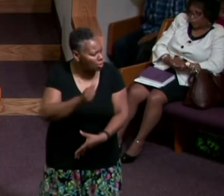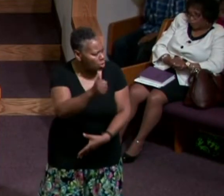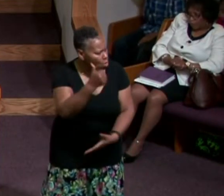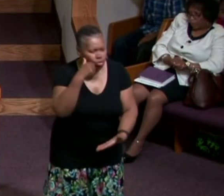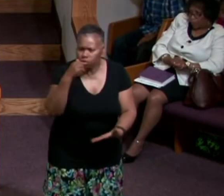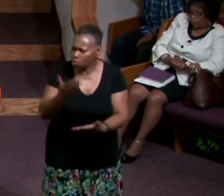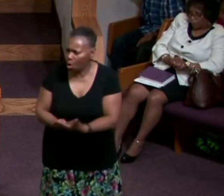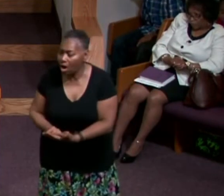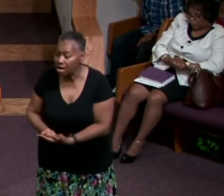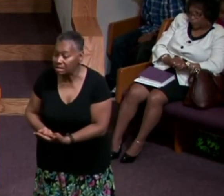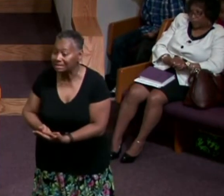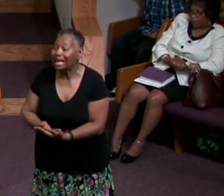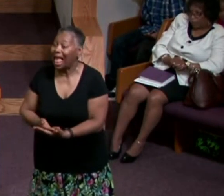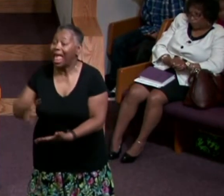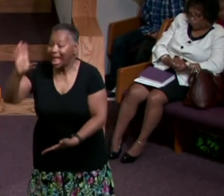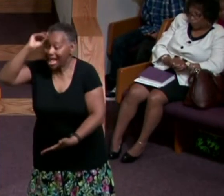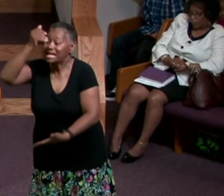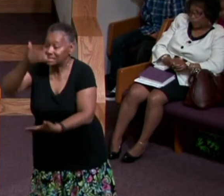and your son.